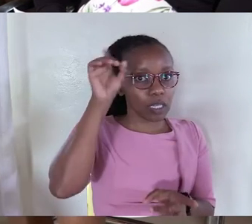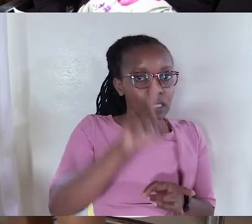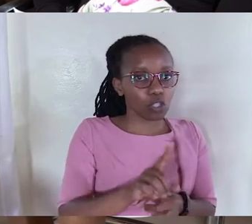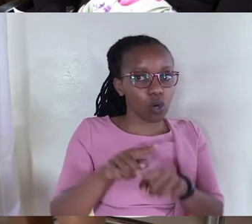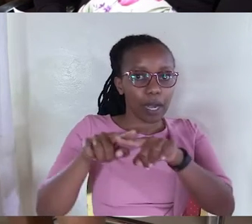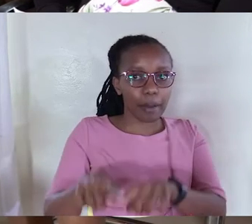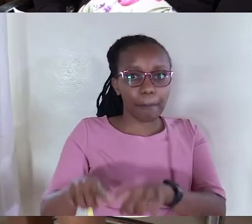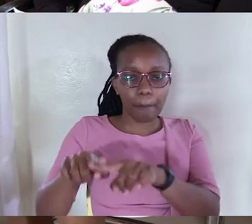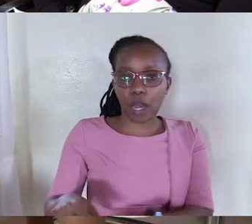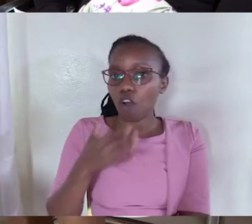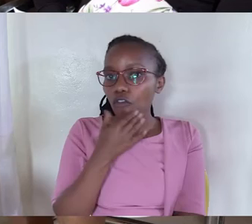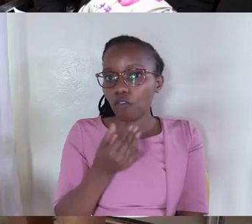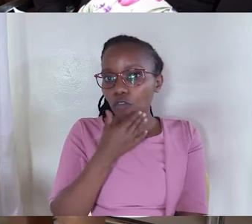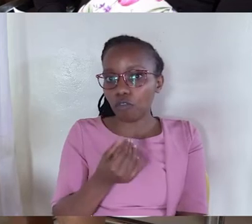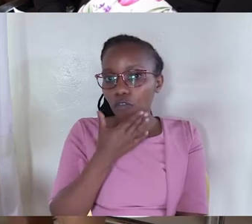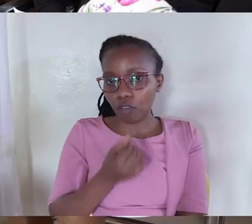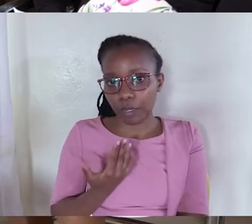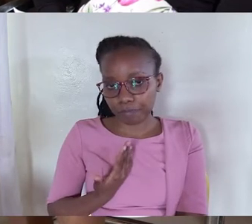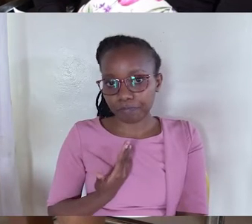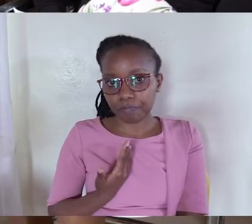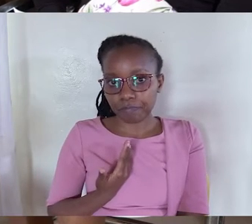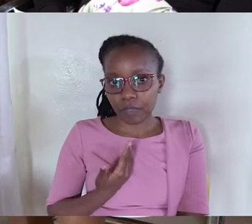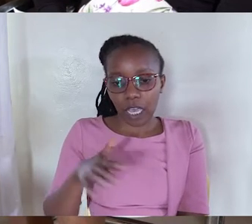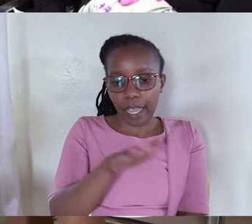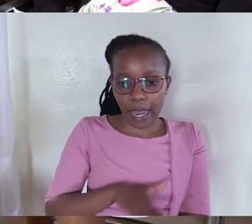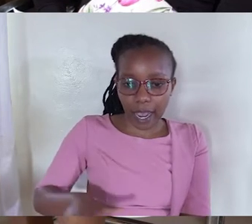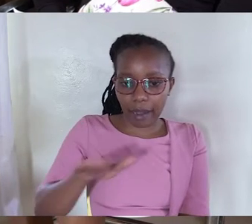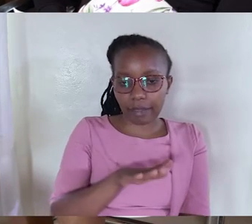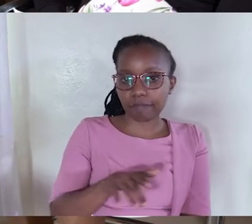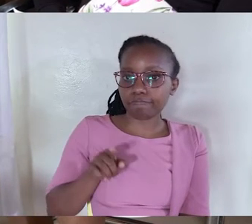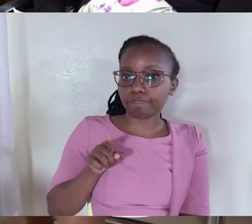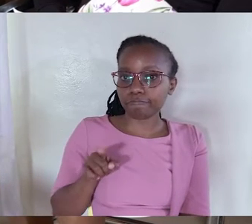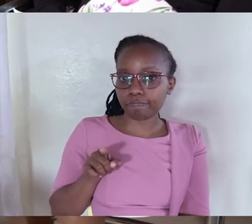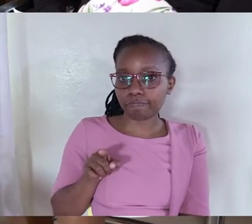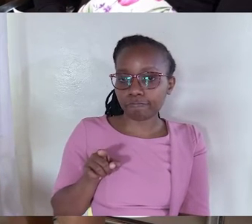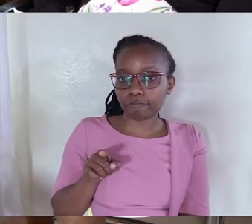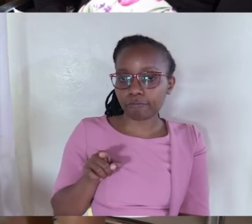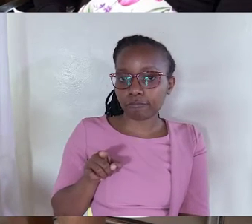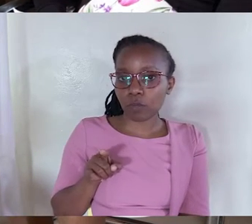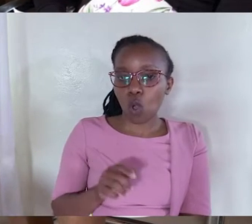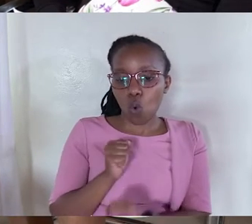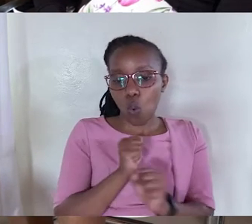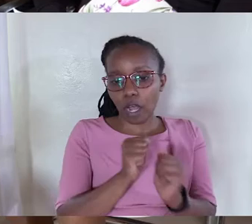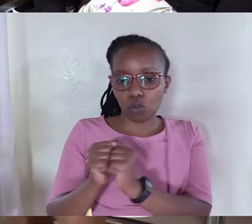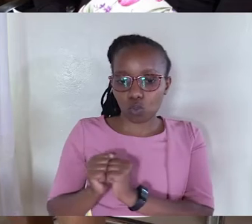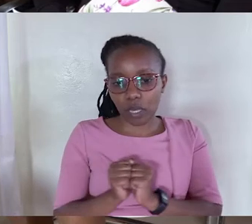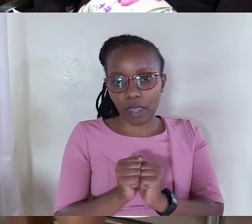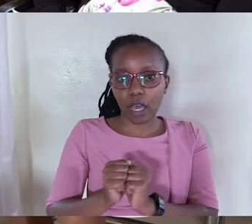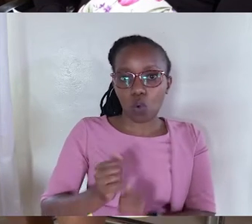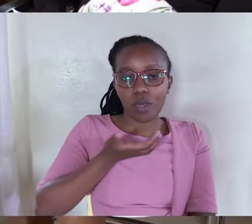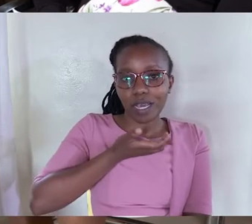men. Women take a back seat. So in such areas, we actually work very closely with the Council of